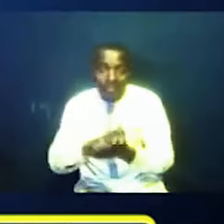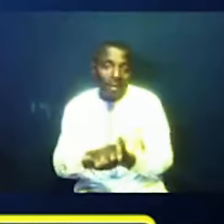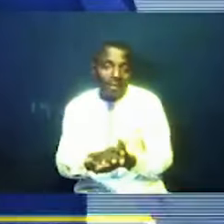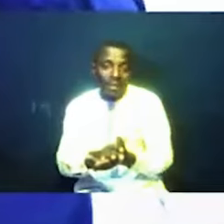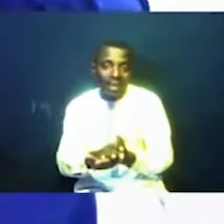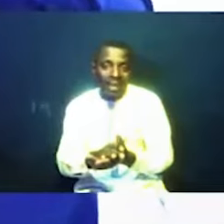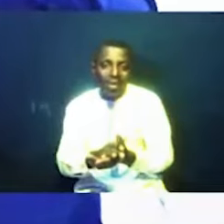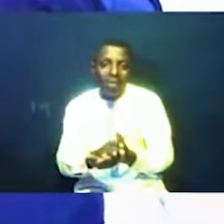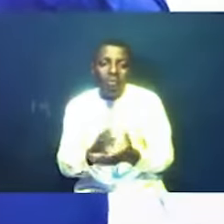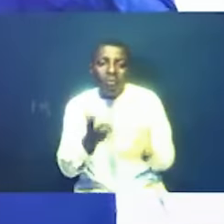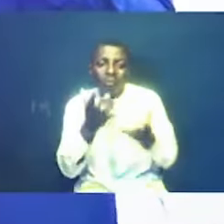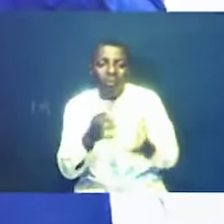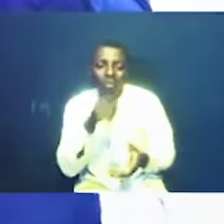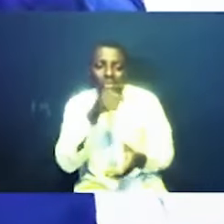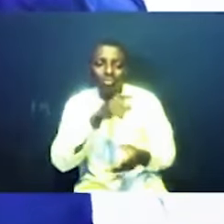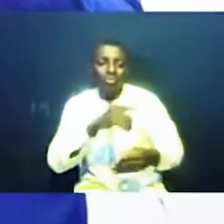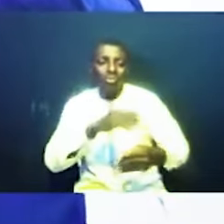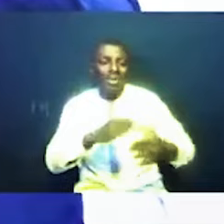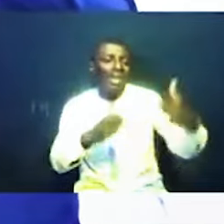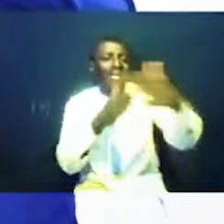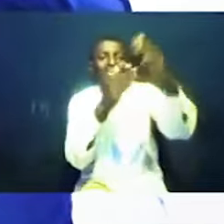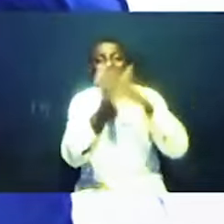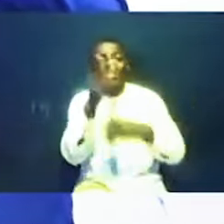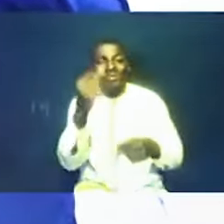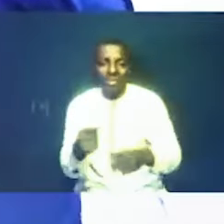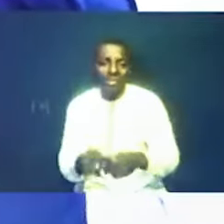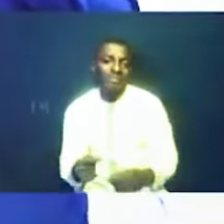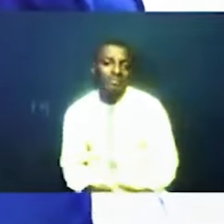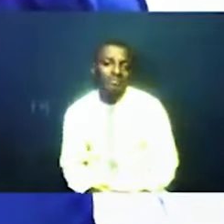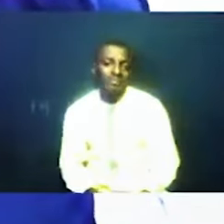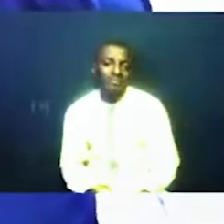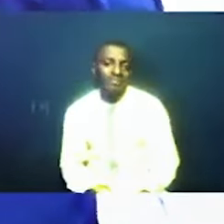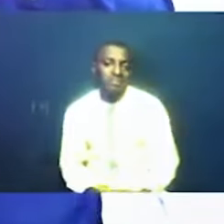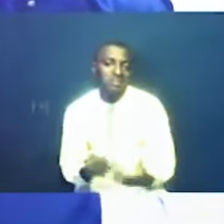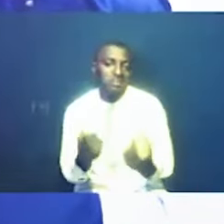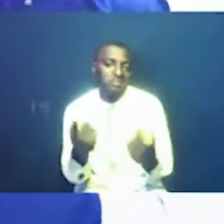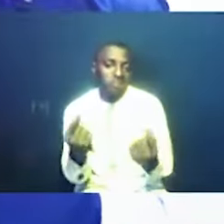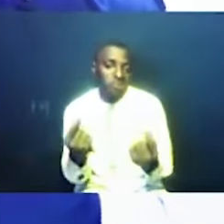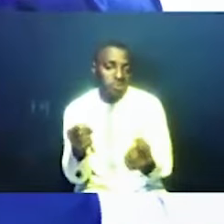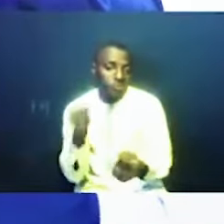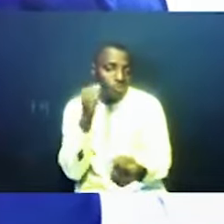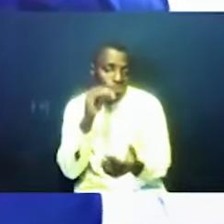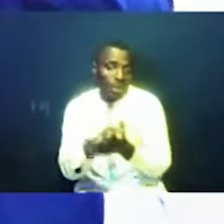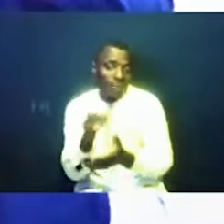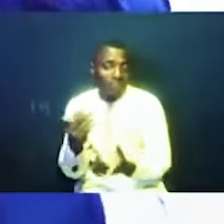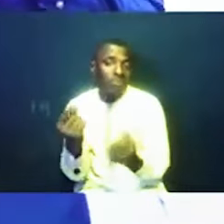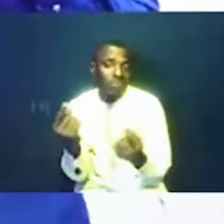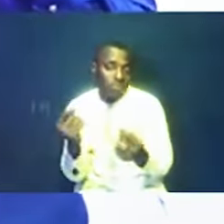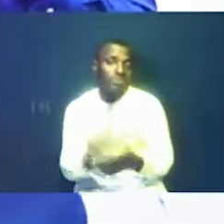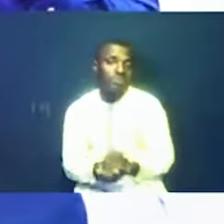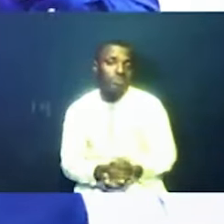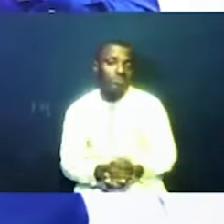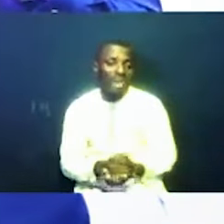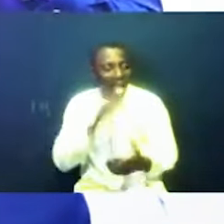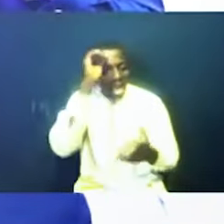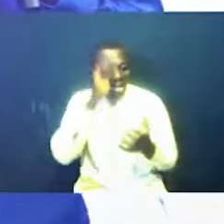God. What do you do? Don't say, this is my husband, this is Jesus.